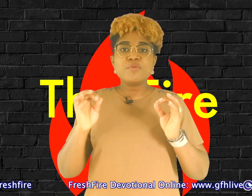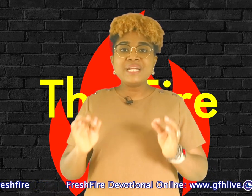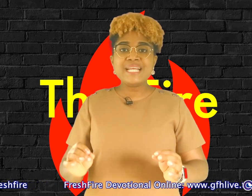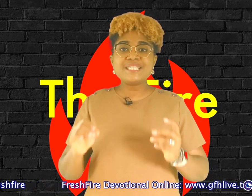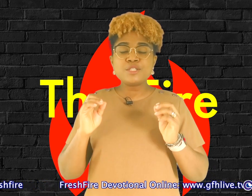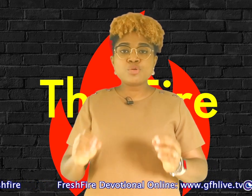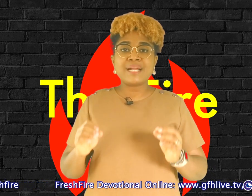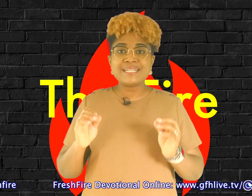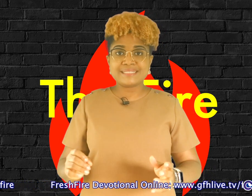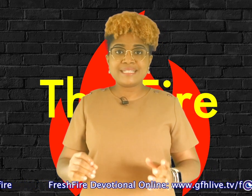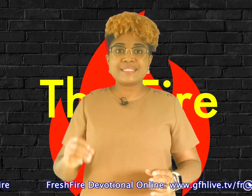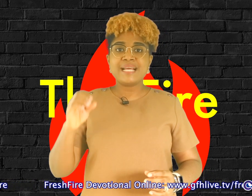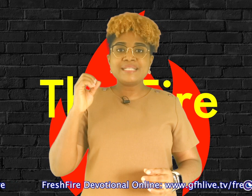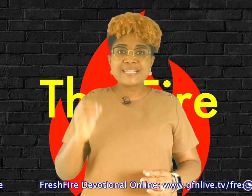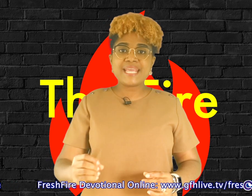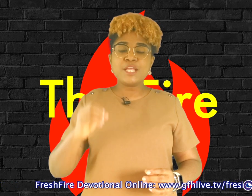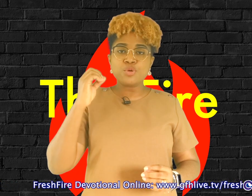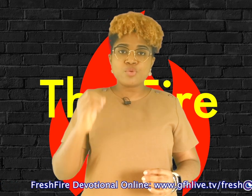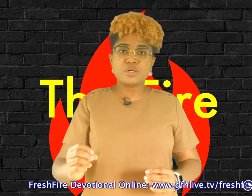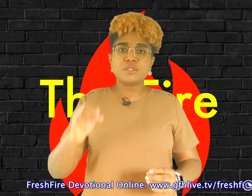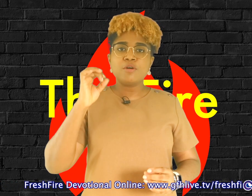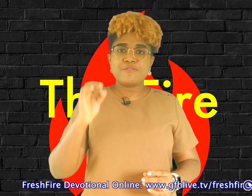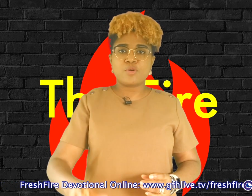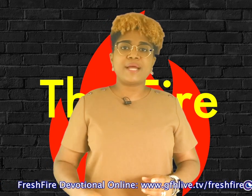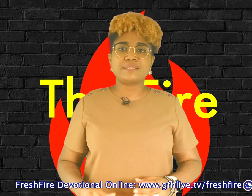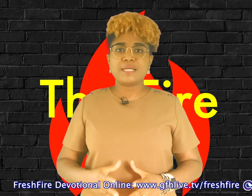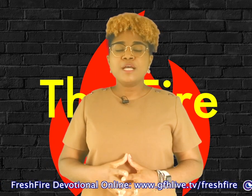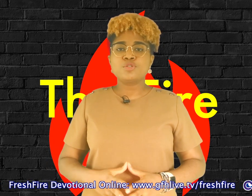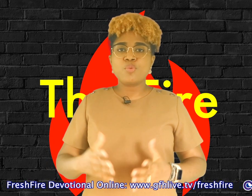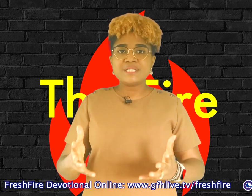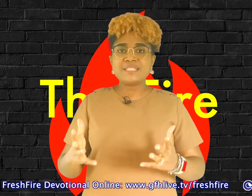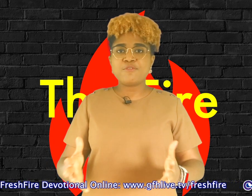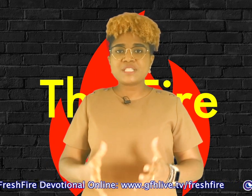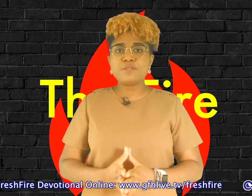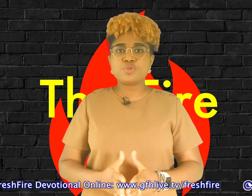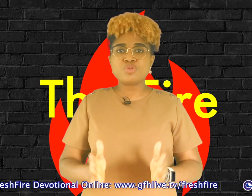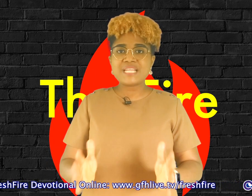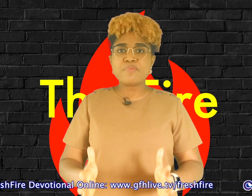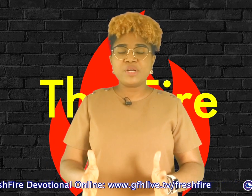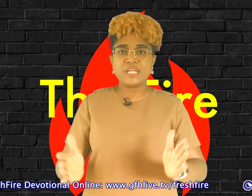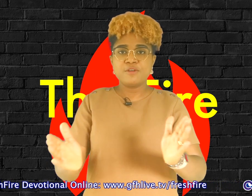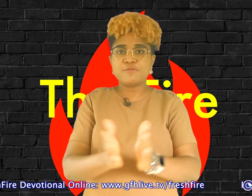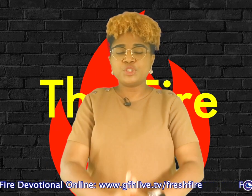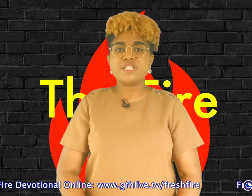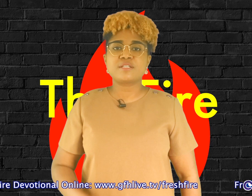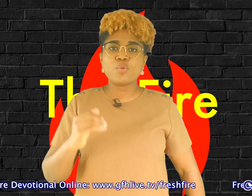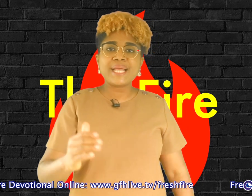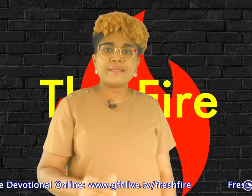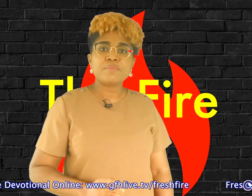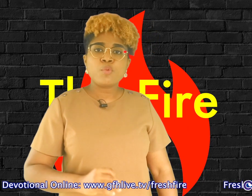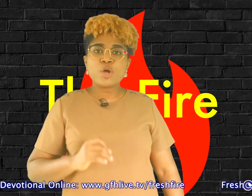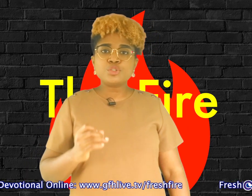say, released into our destinies, taking the world for Christ. So what are the four tips to stay burning for